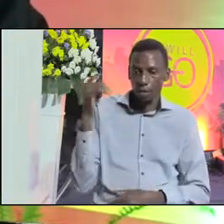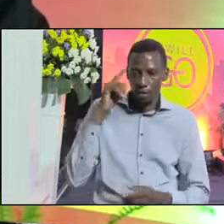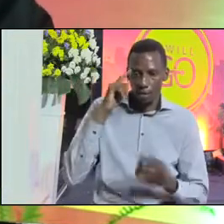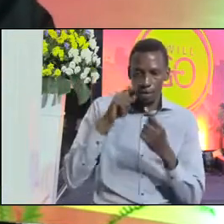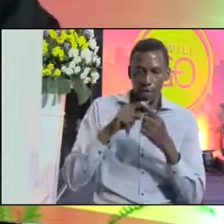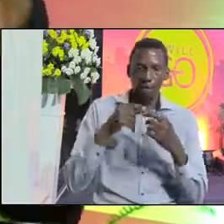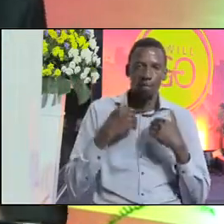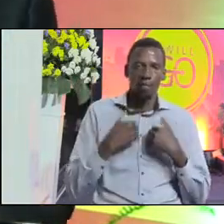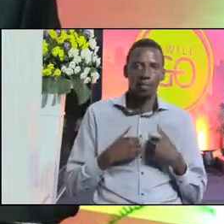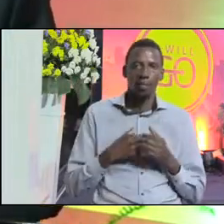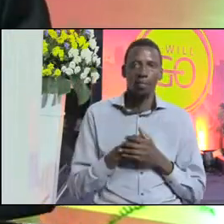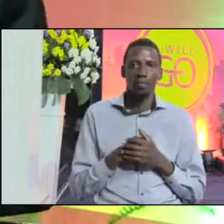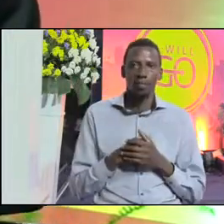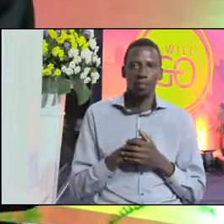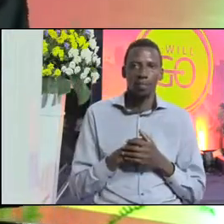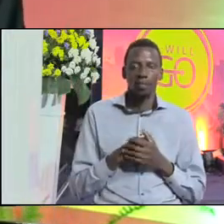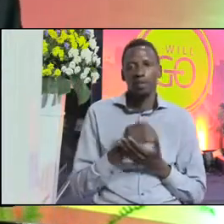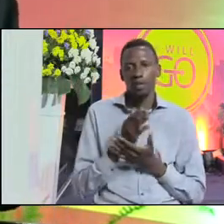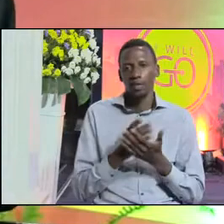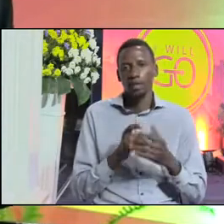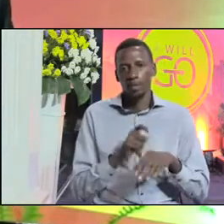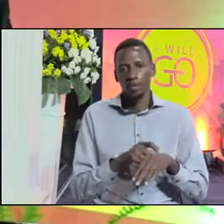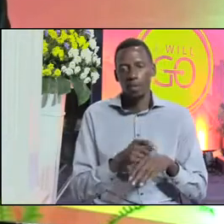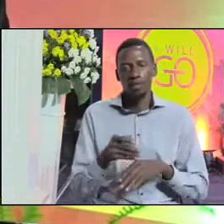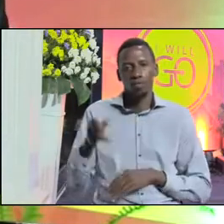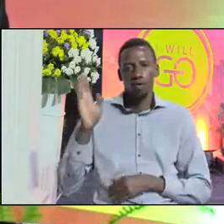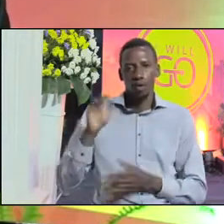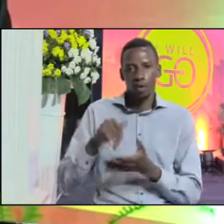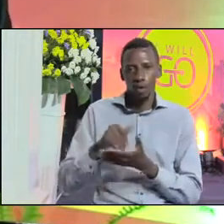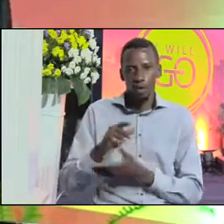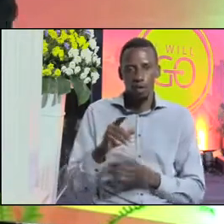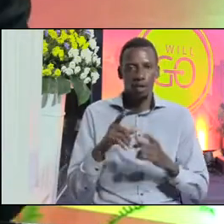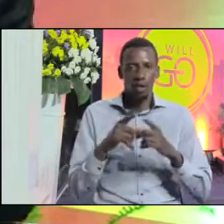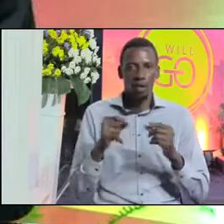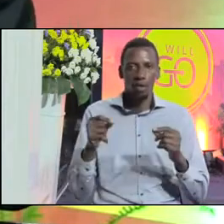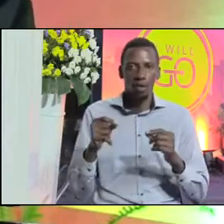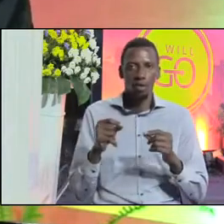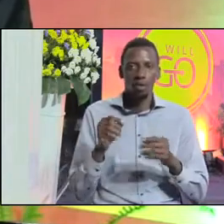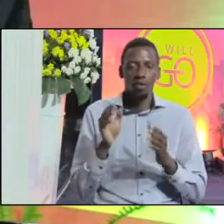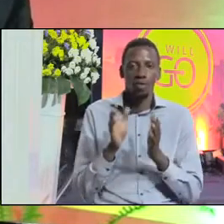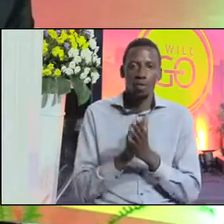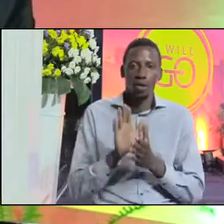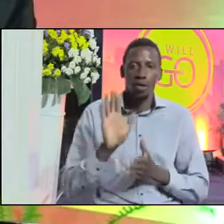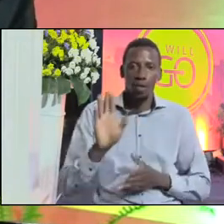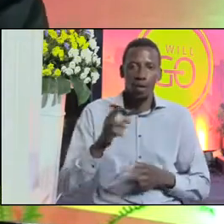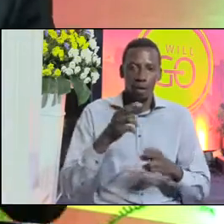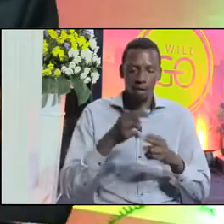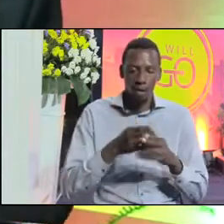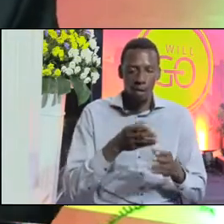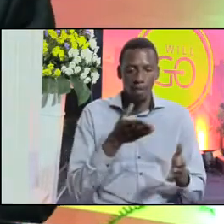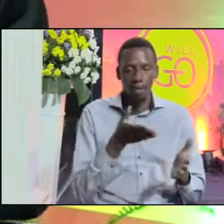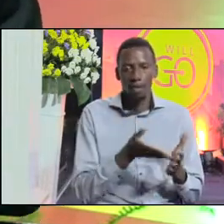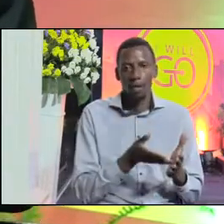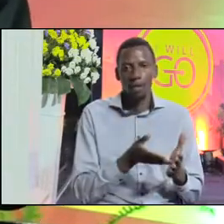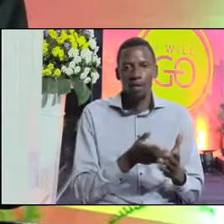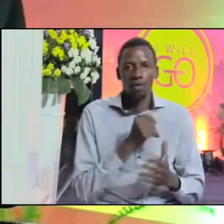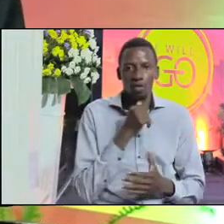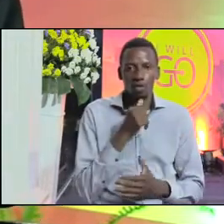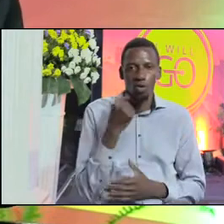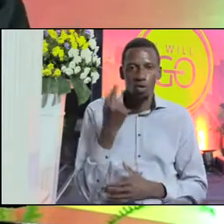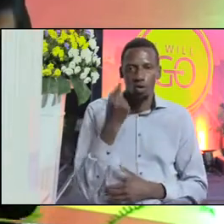me. Every once in a while, God sends a word with your name on it. And it's not just for